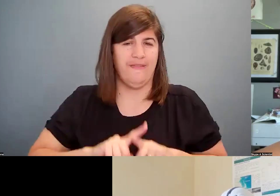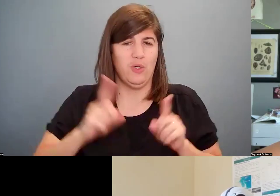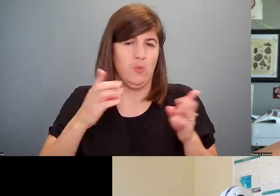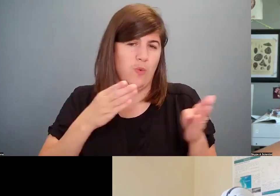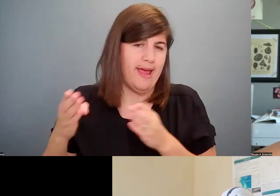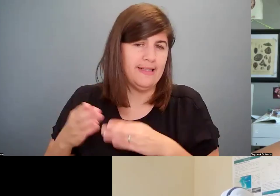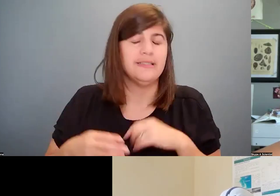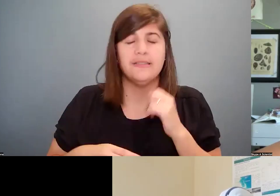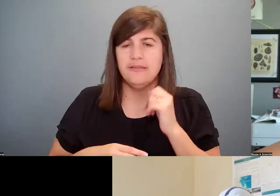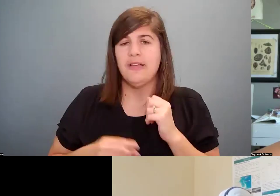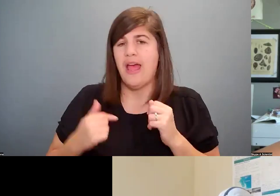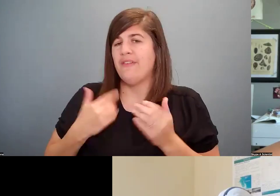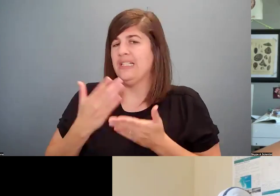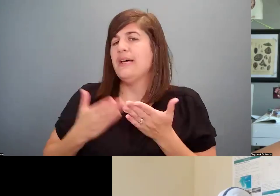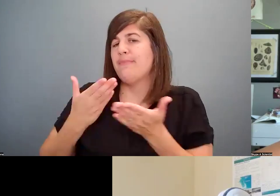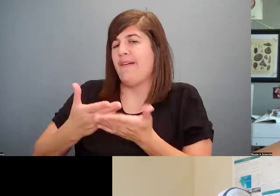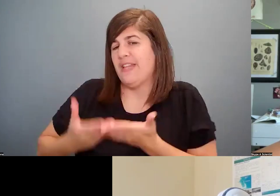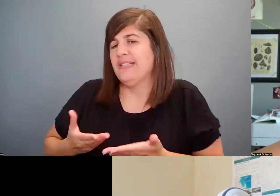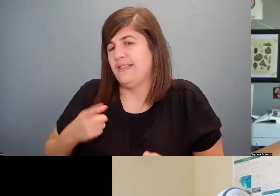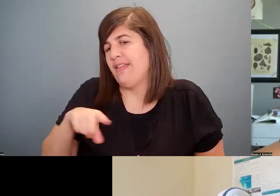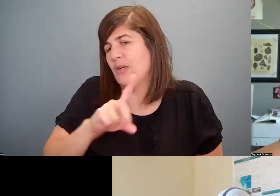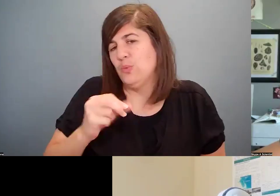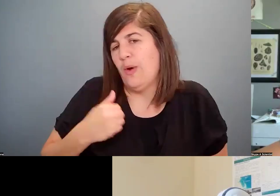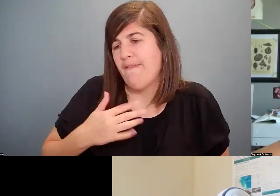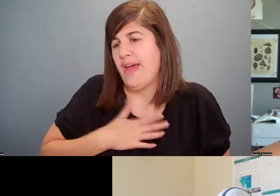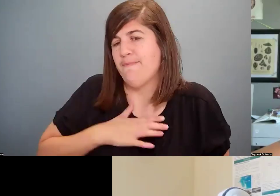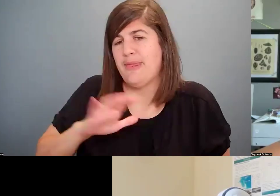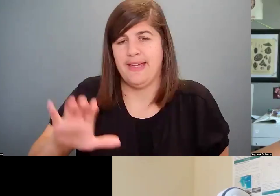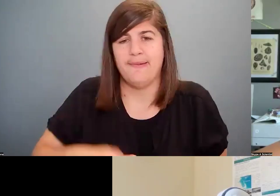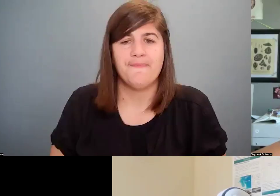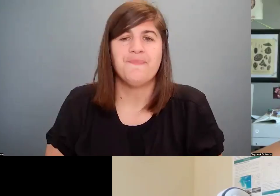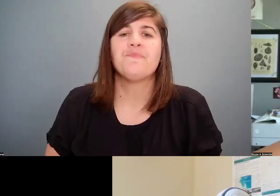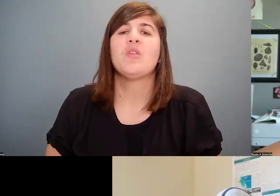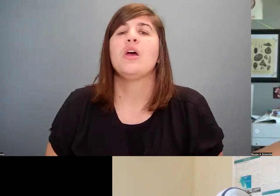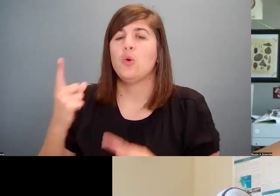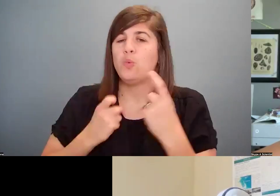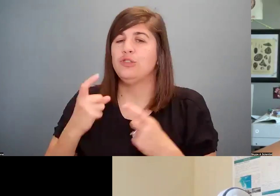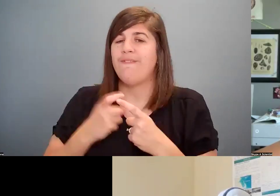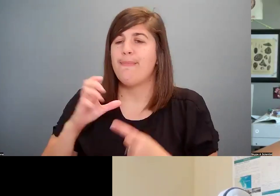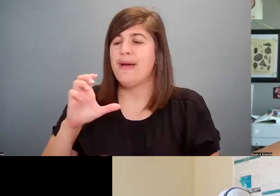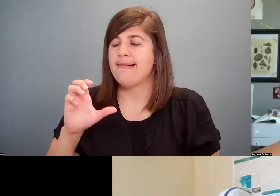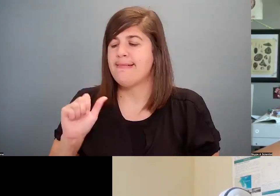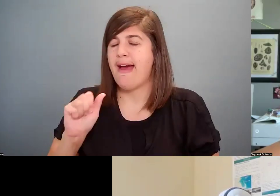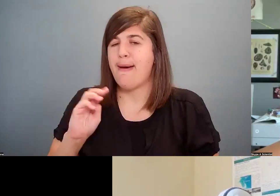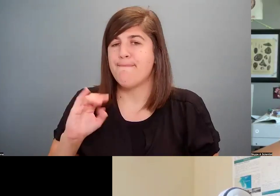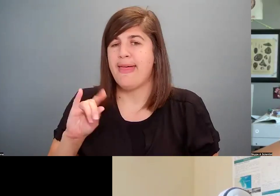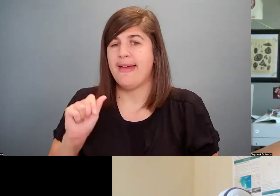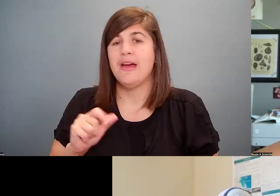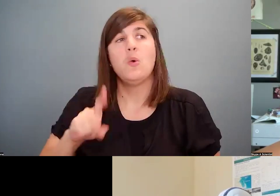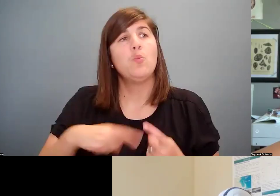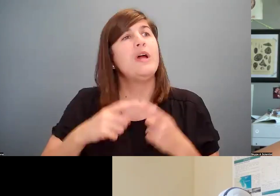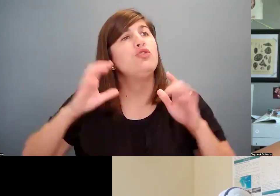some evidence that they do have empathy. Awesome. We've got a question from Camilla. What do whales do when it